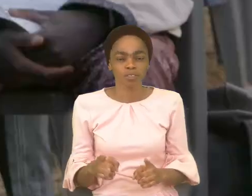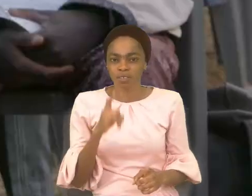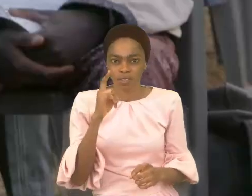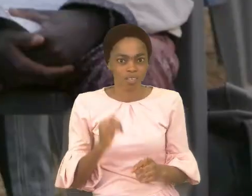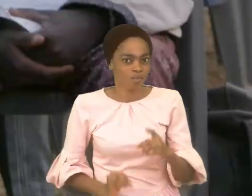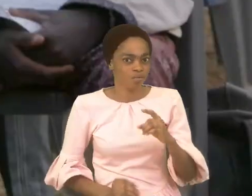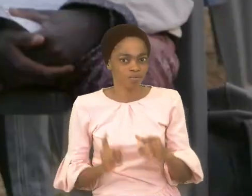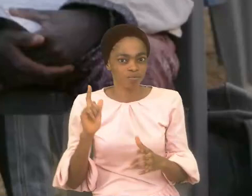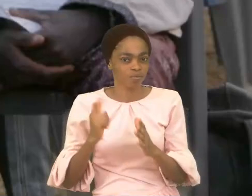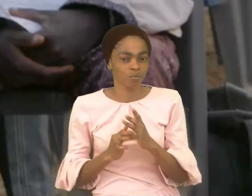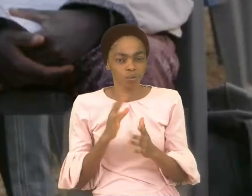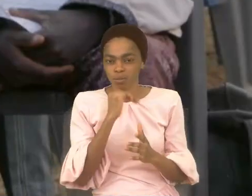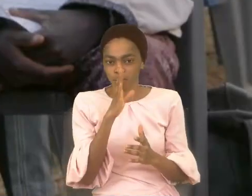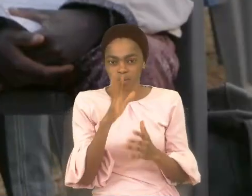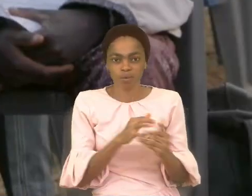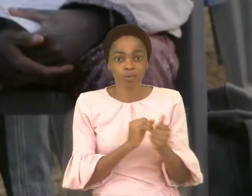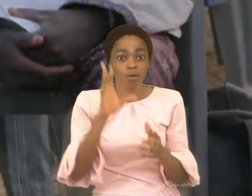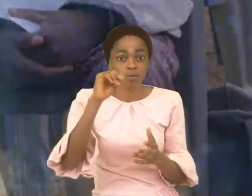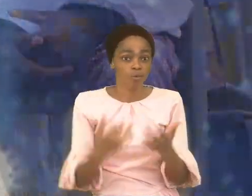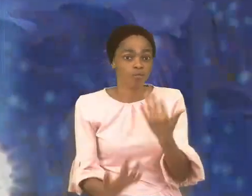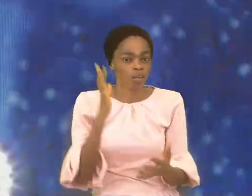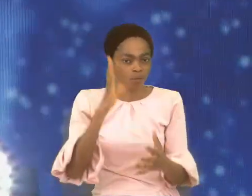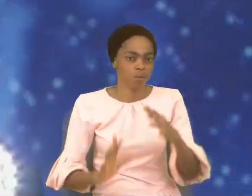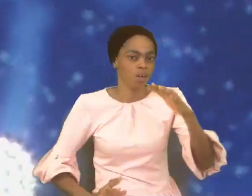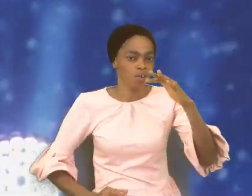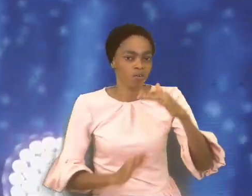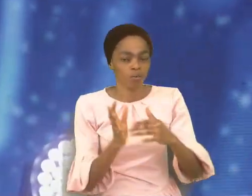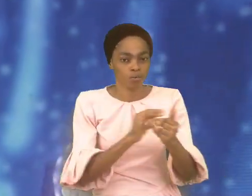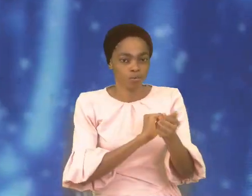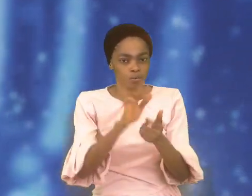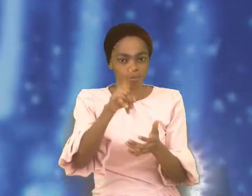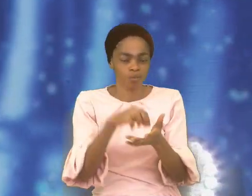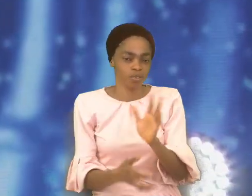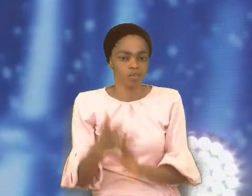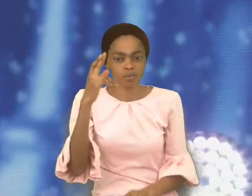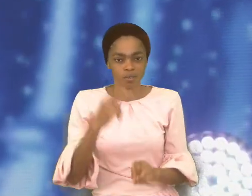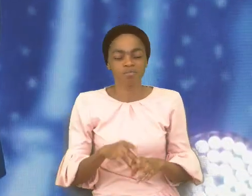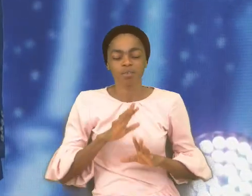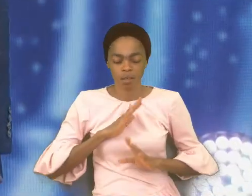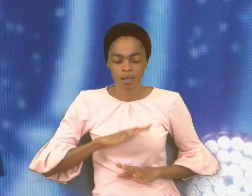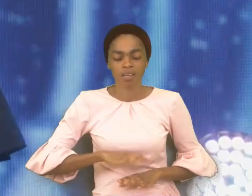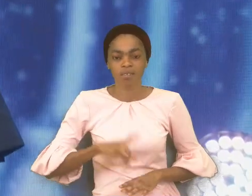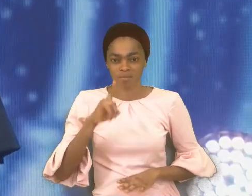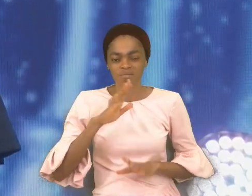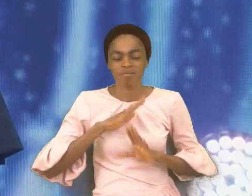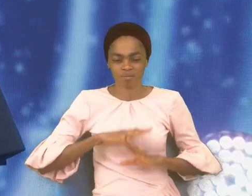name. Keep cool, keep calm, keep collected. Nothing that